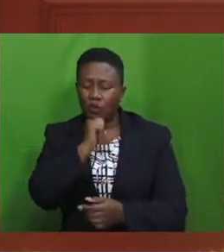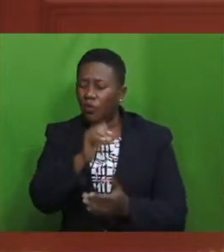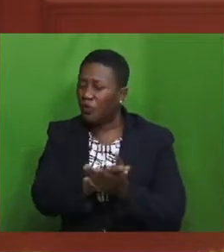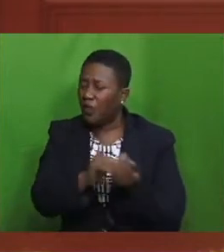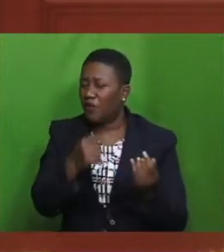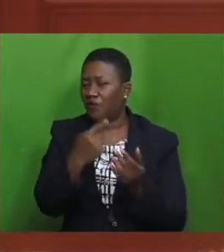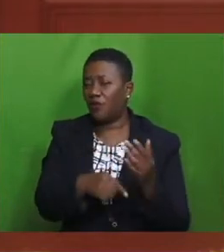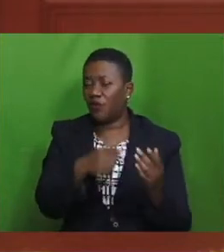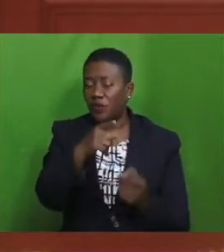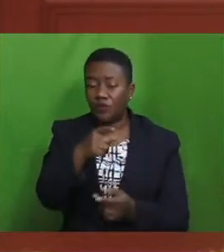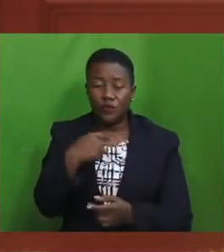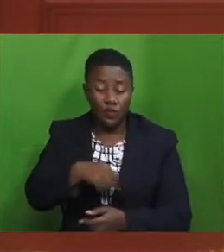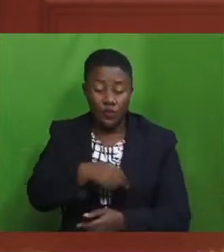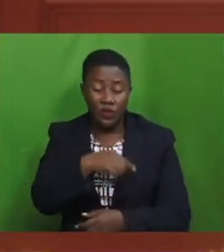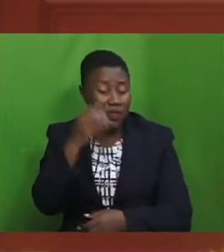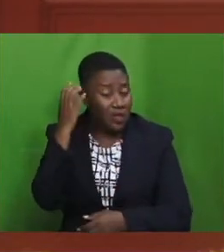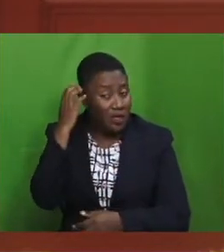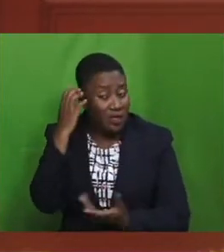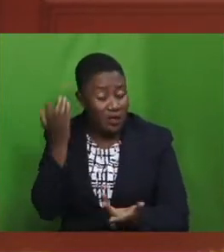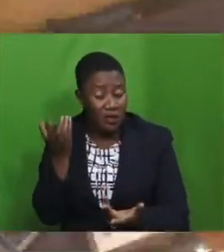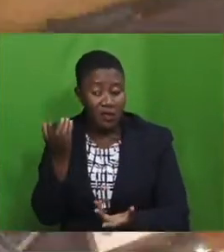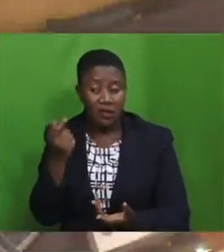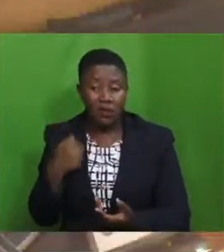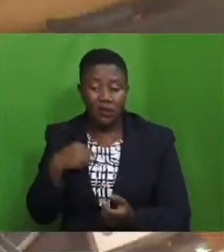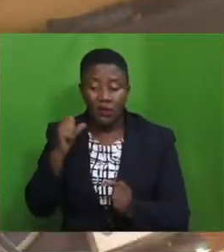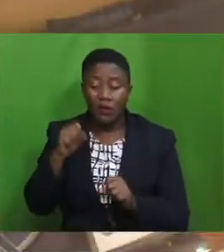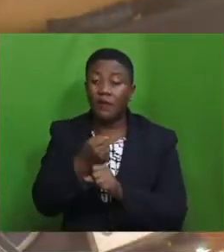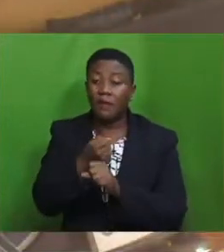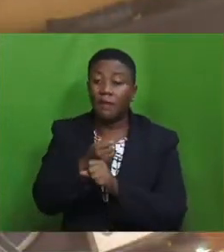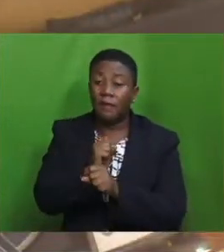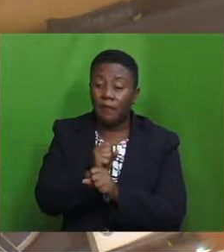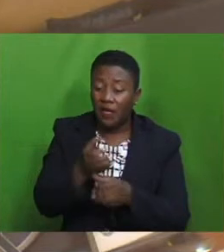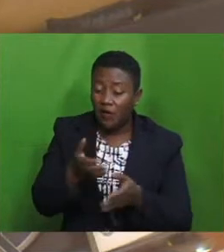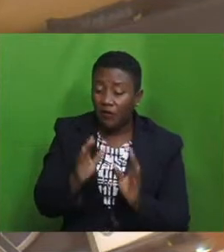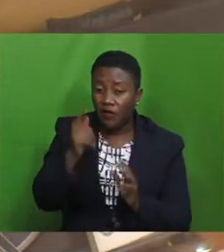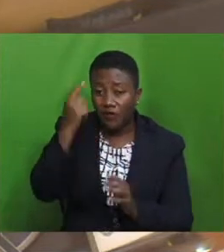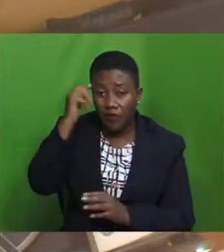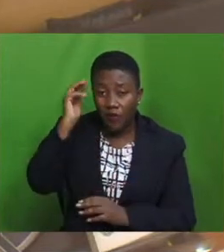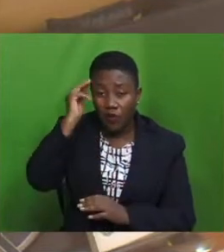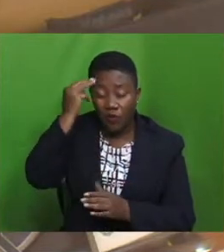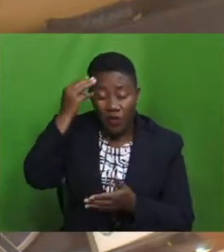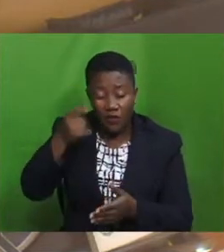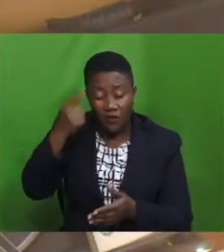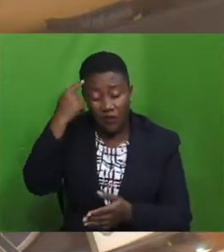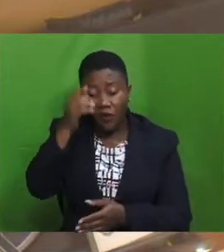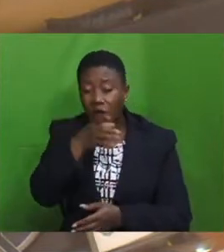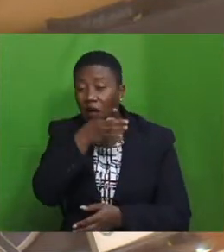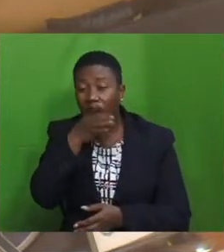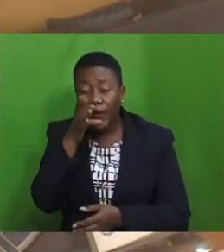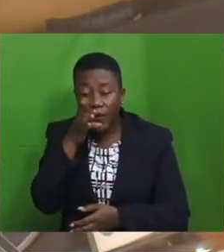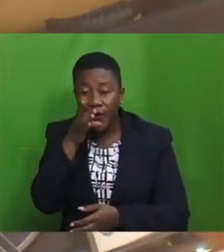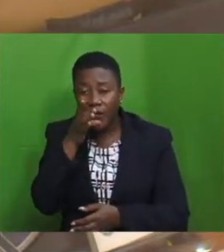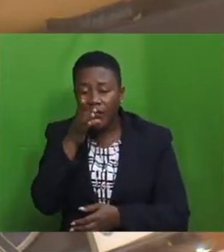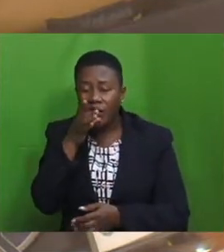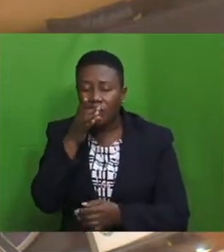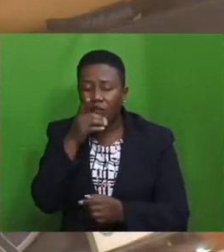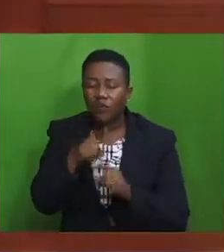hearing, must make available to the Minister for Agriculture his requirement to be able to